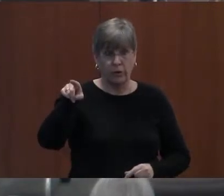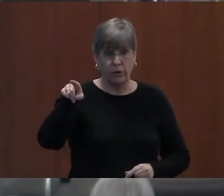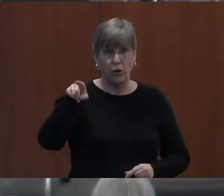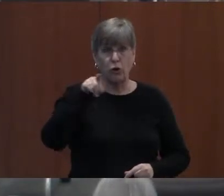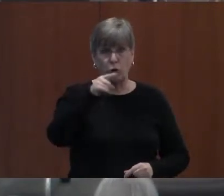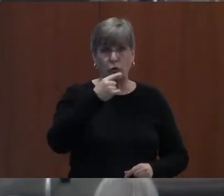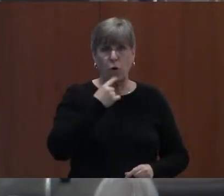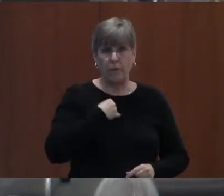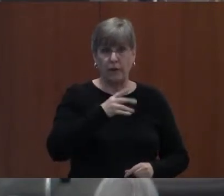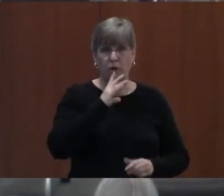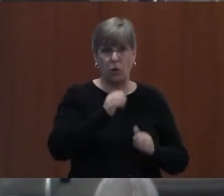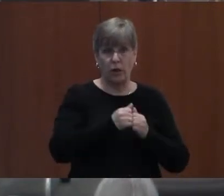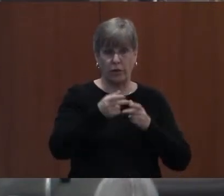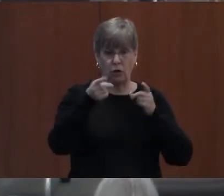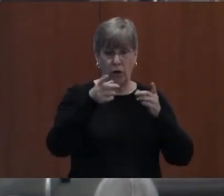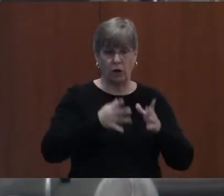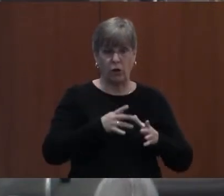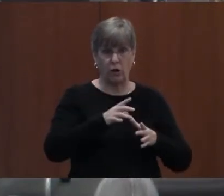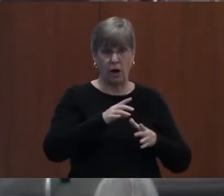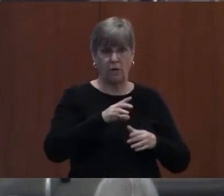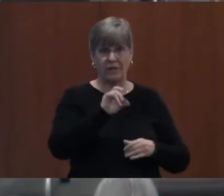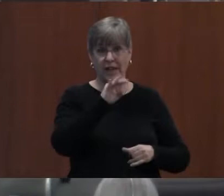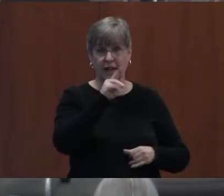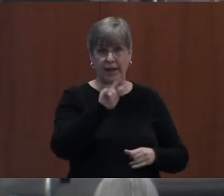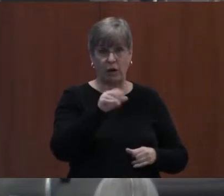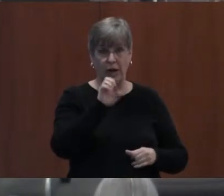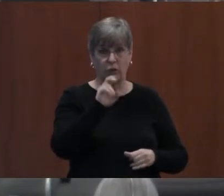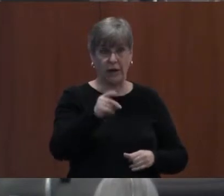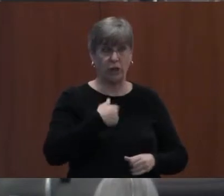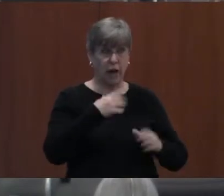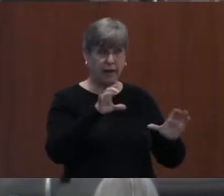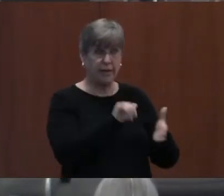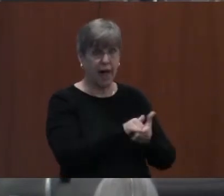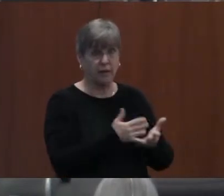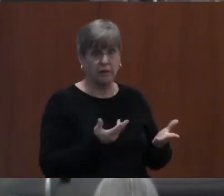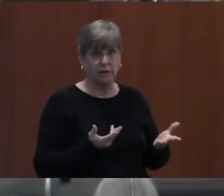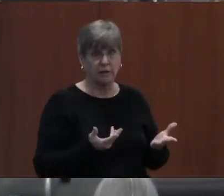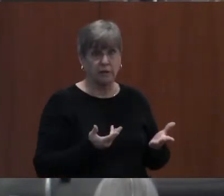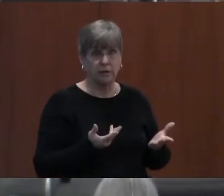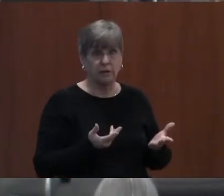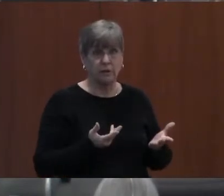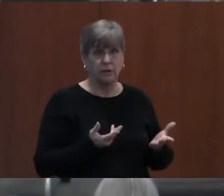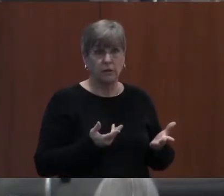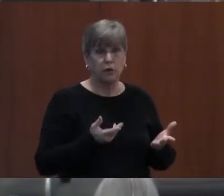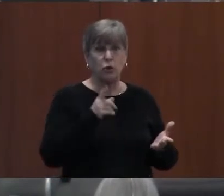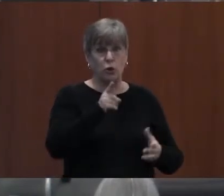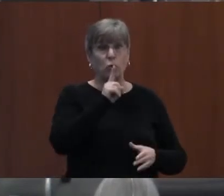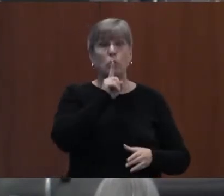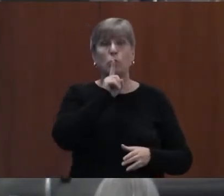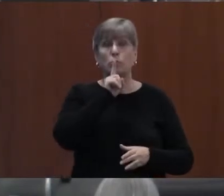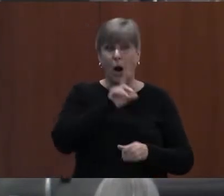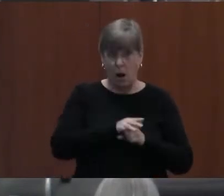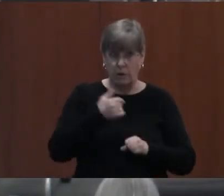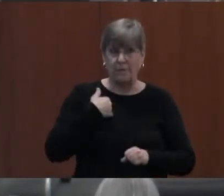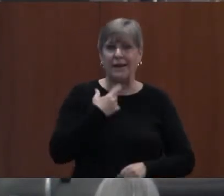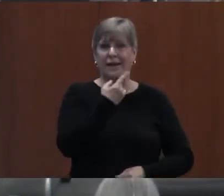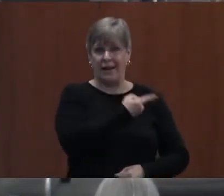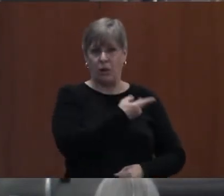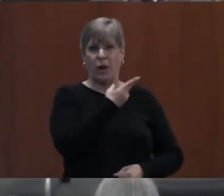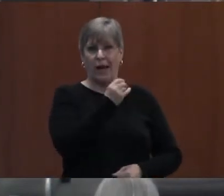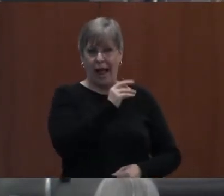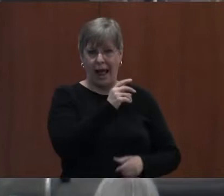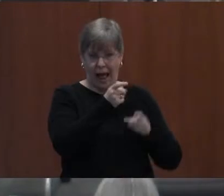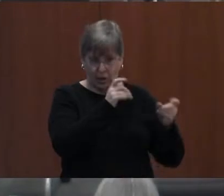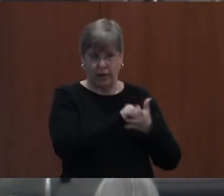You told me to talk to the director of secondary education, and I did. You assured me that he would handle it, and